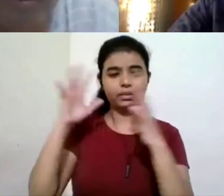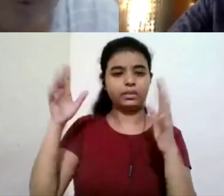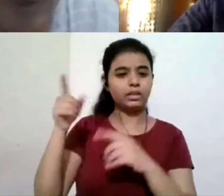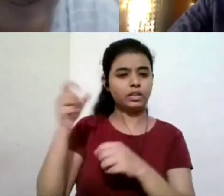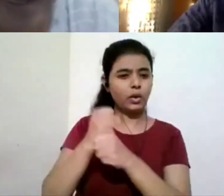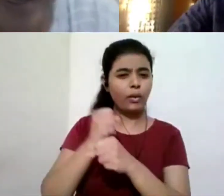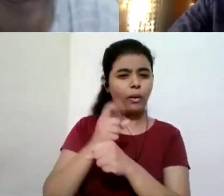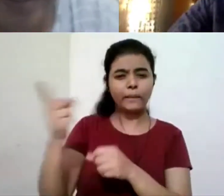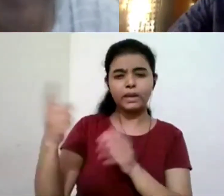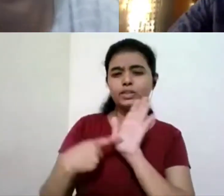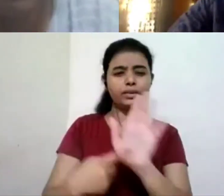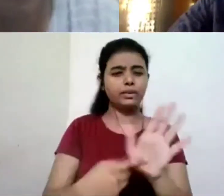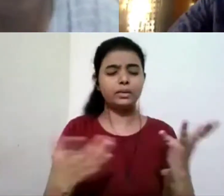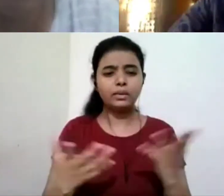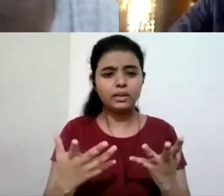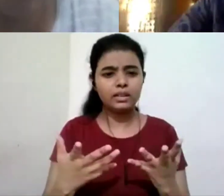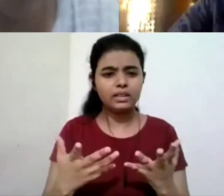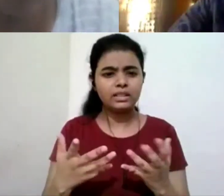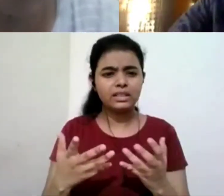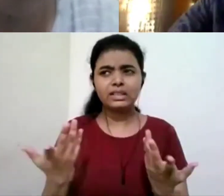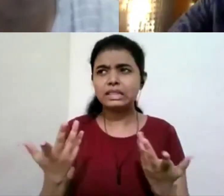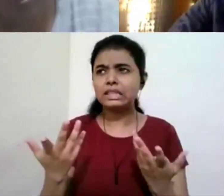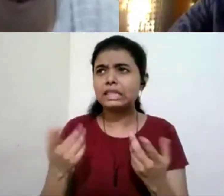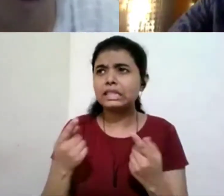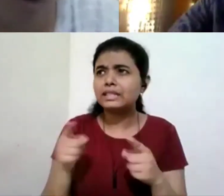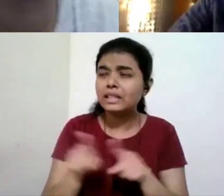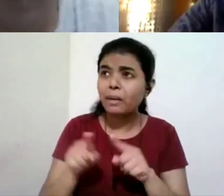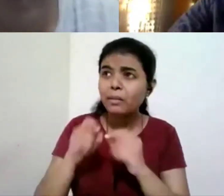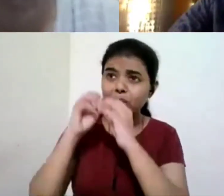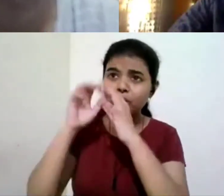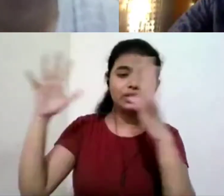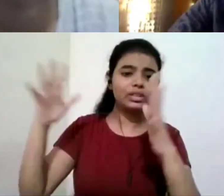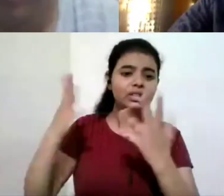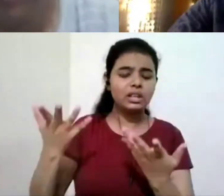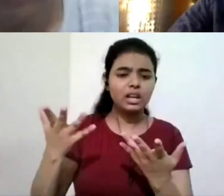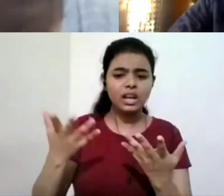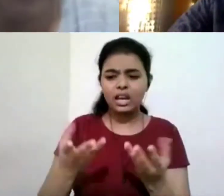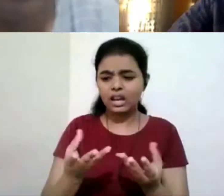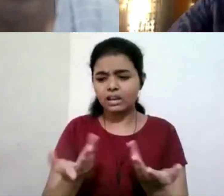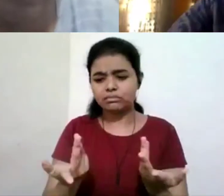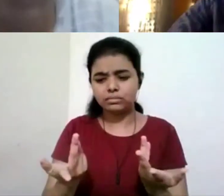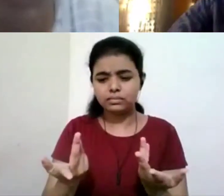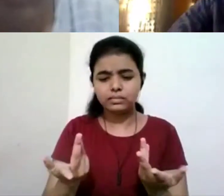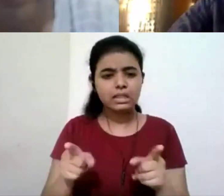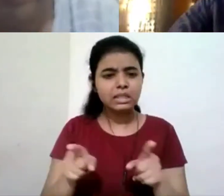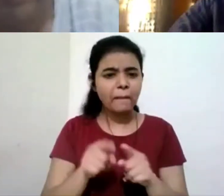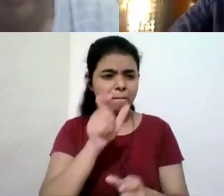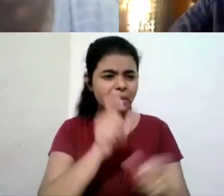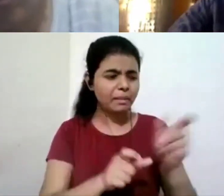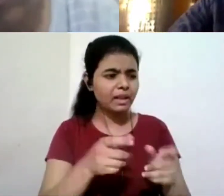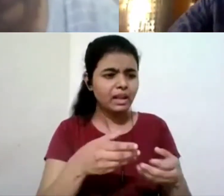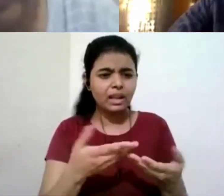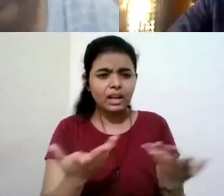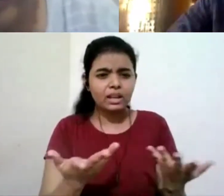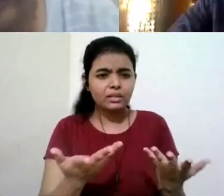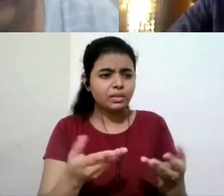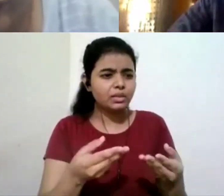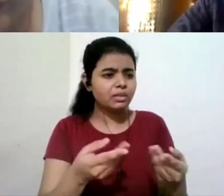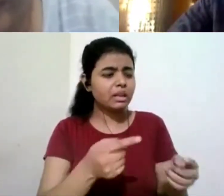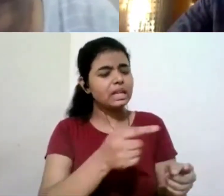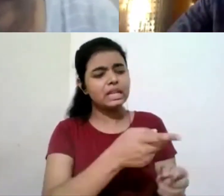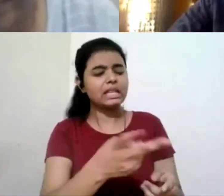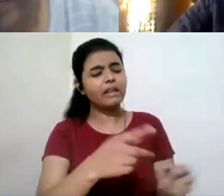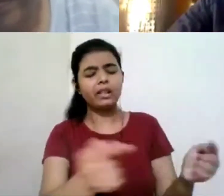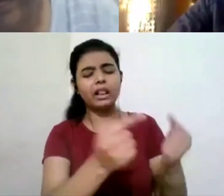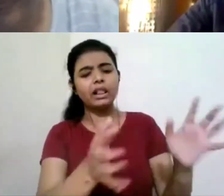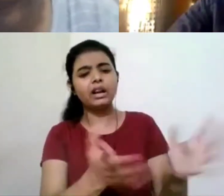government is showing is an imagination of how can we sort of like get these people to just quarrel with each other, so to